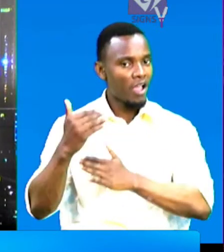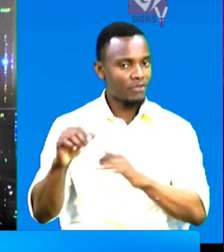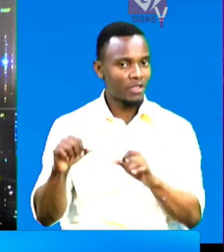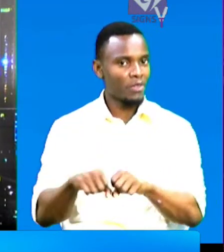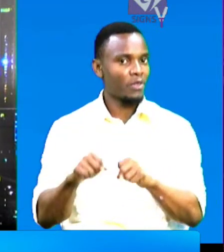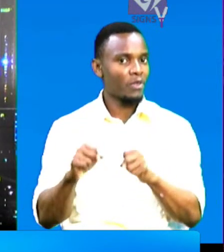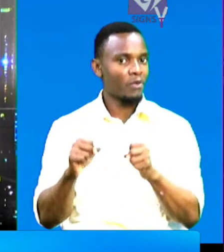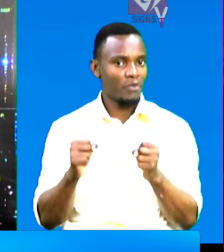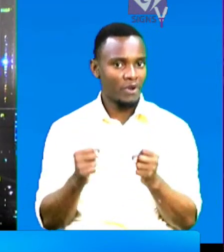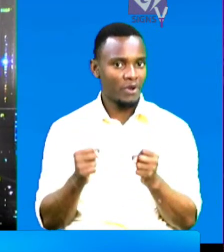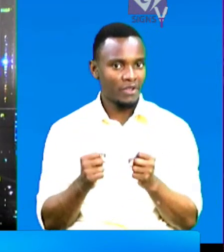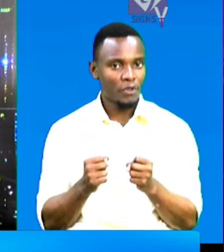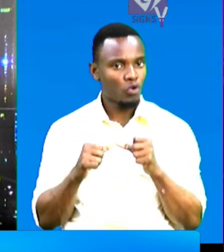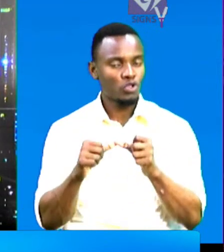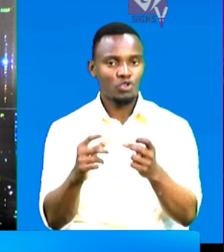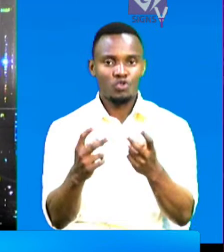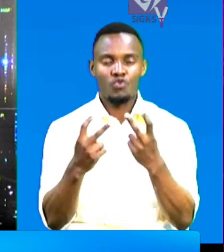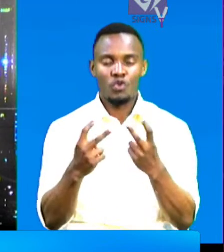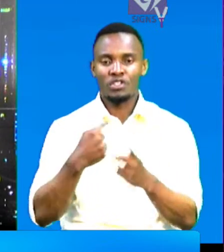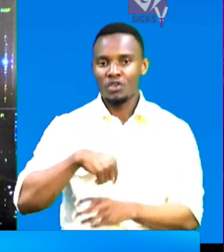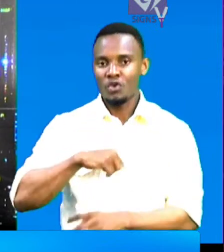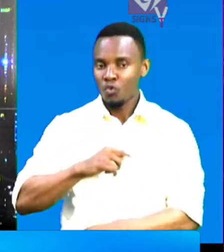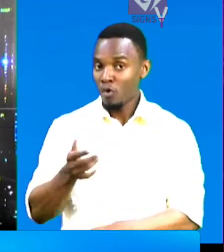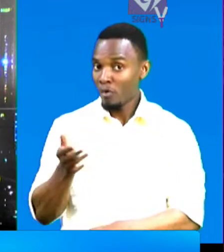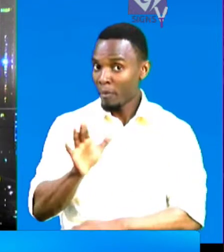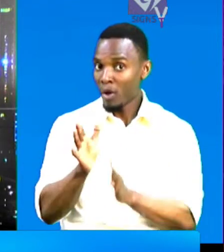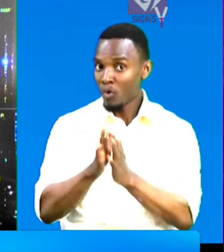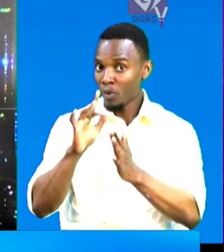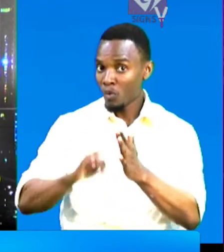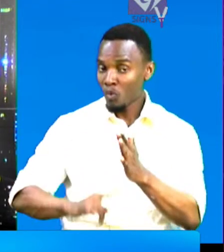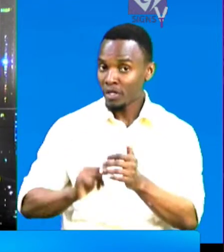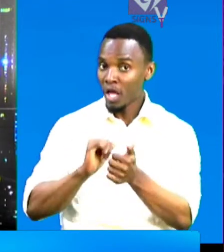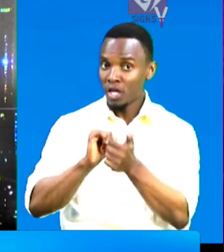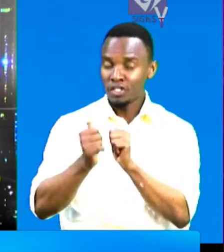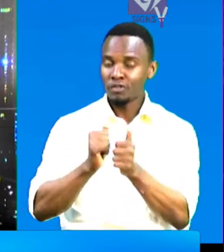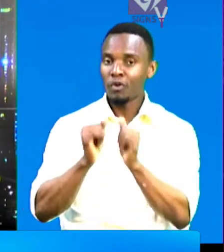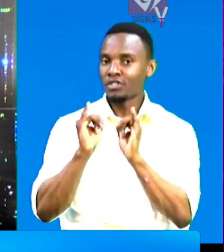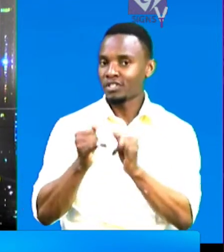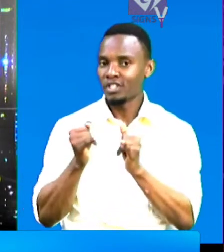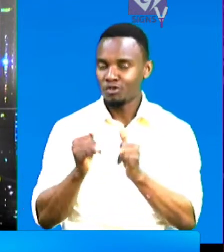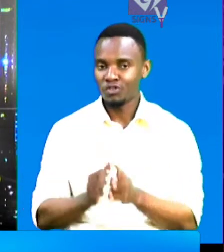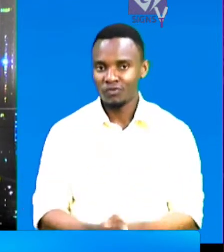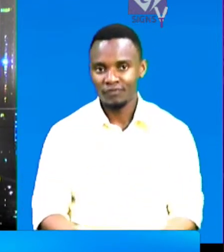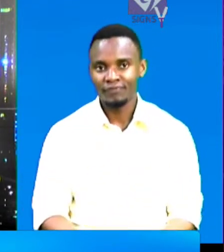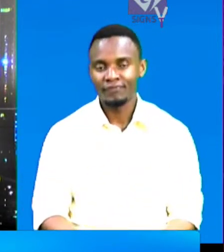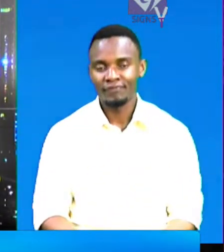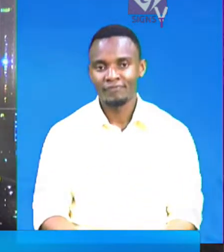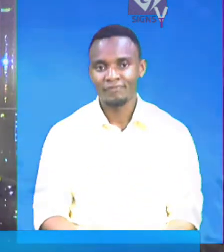this break. Stay with us. We are coming back with the sports news in just a bit.